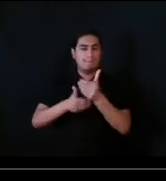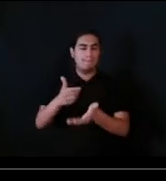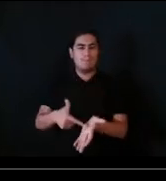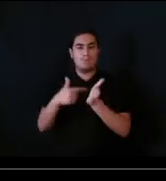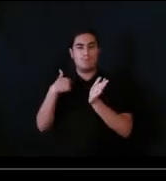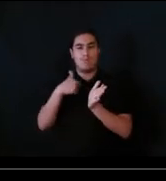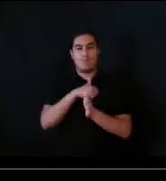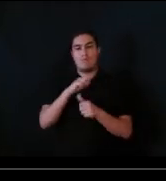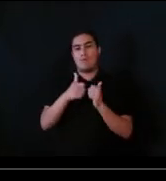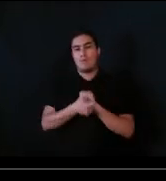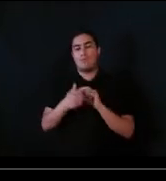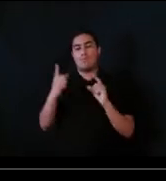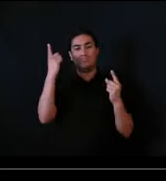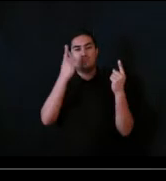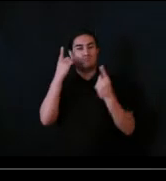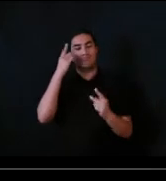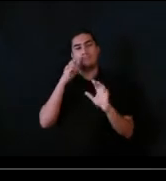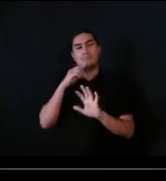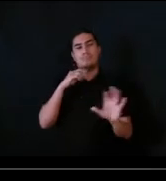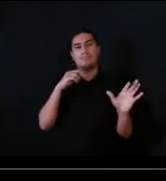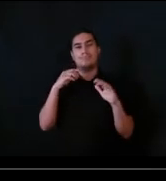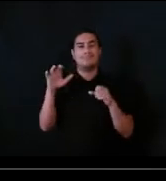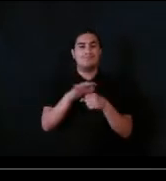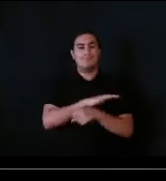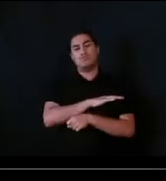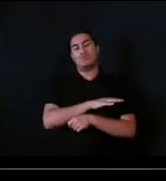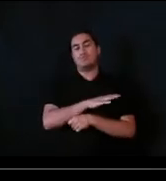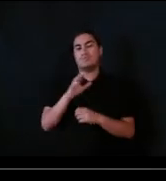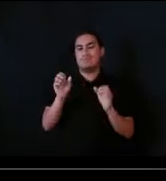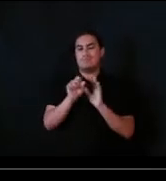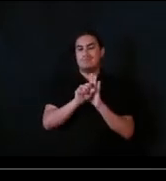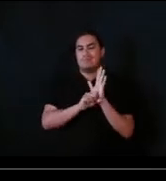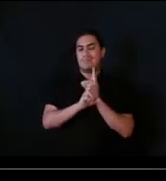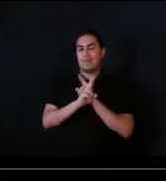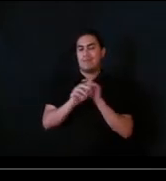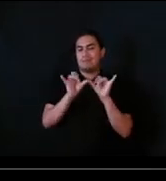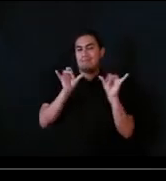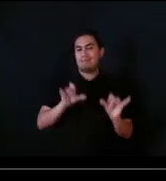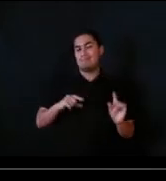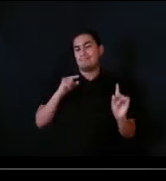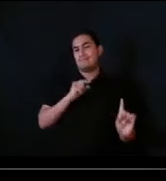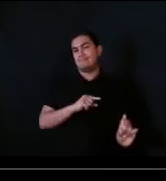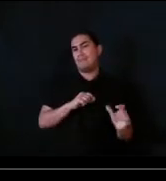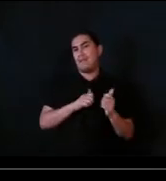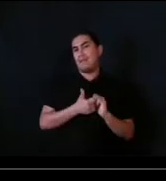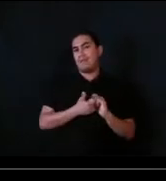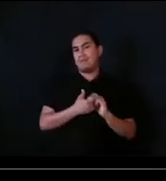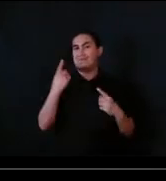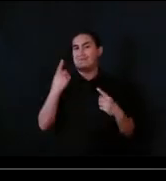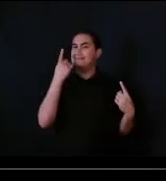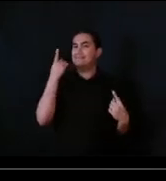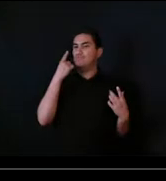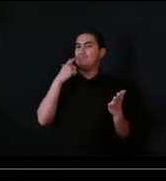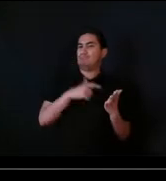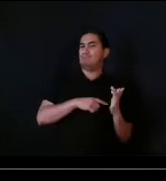consideration of like the full entirety of the state highway system it is being considered